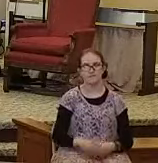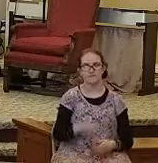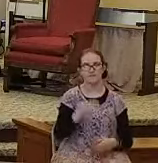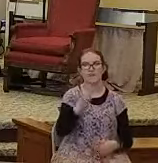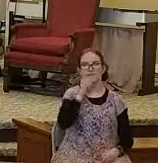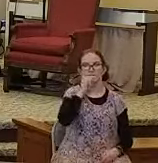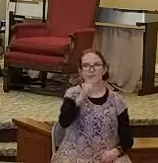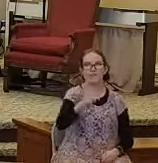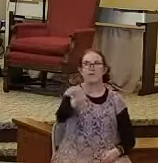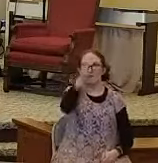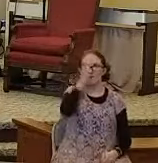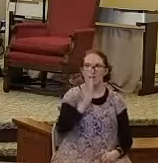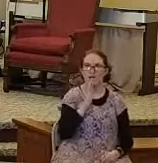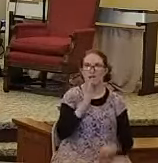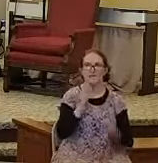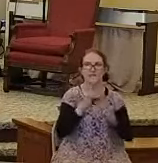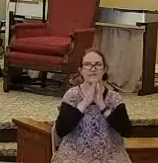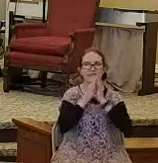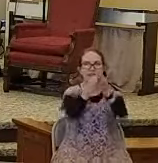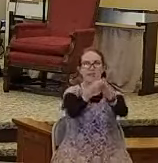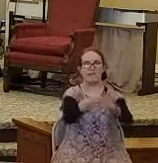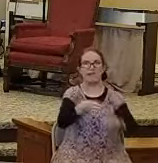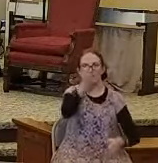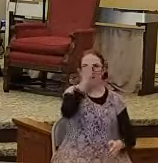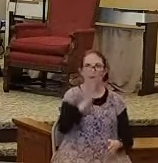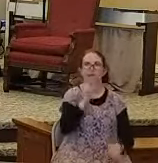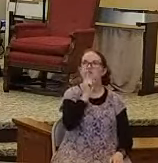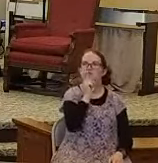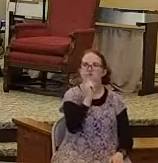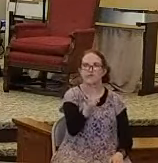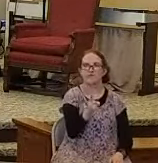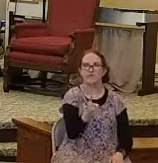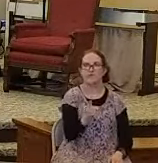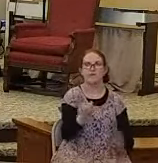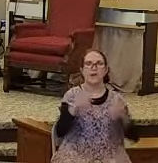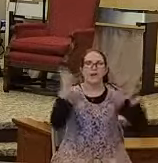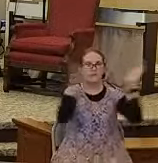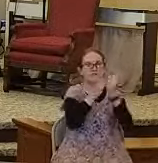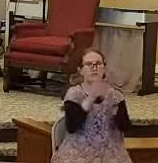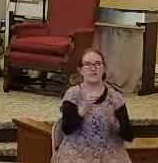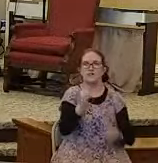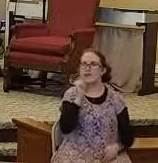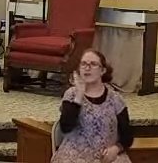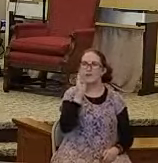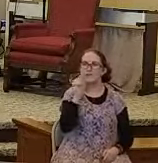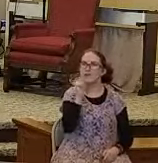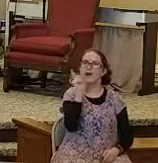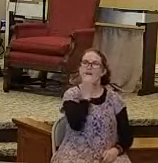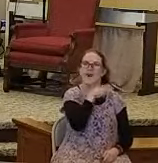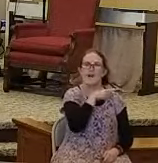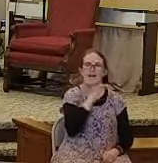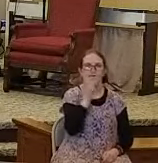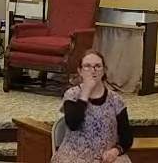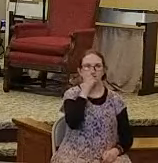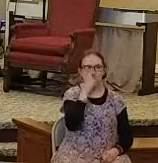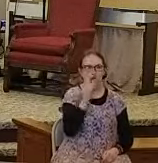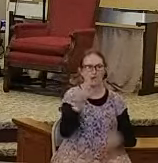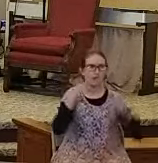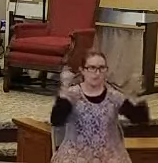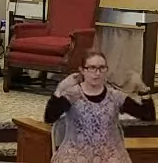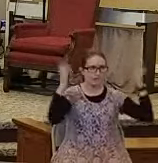I'm telling you that God is faithful. God is true. Hallelujah, Jesus. He won't lie to you.